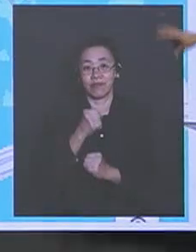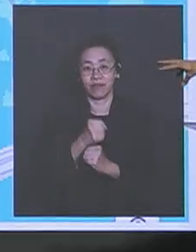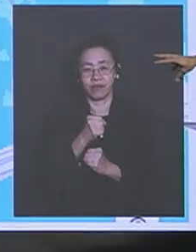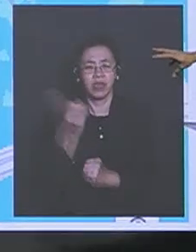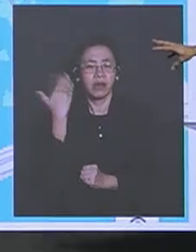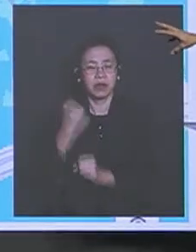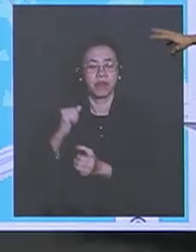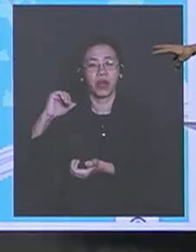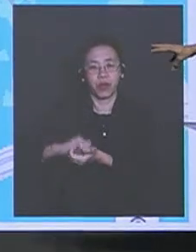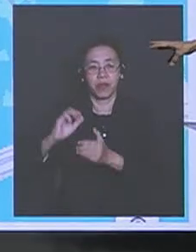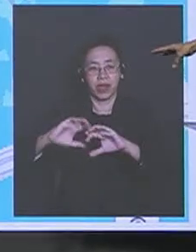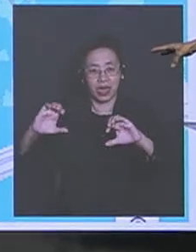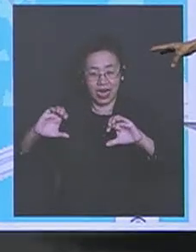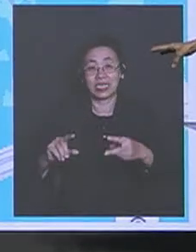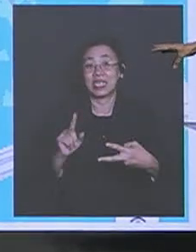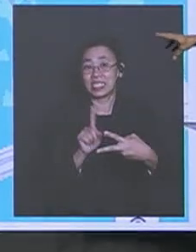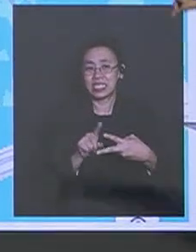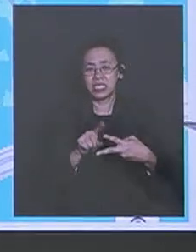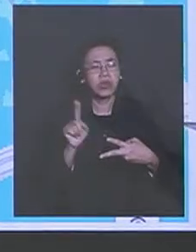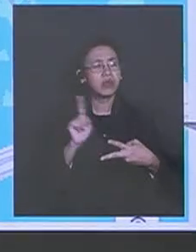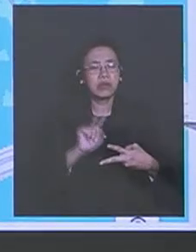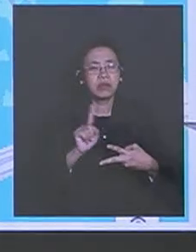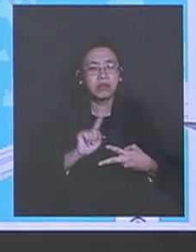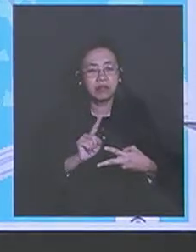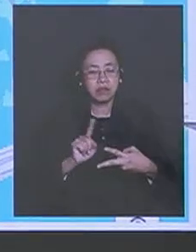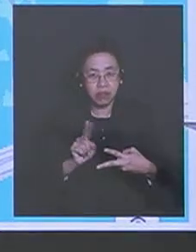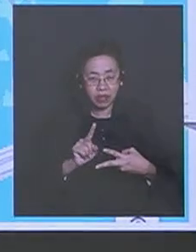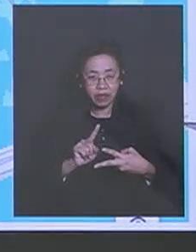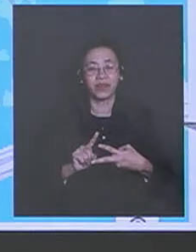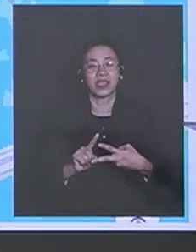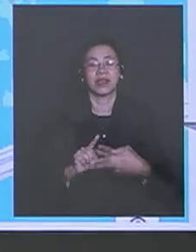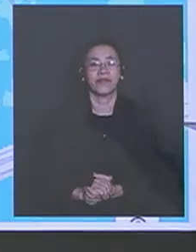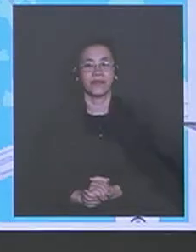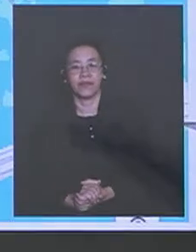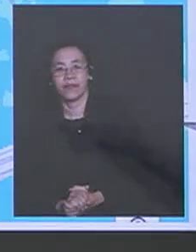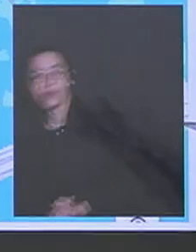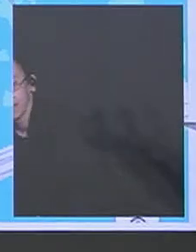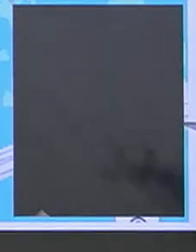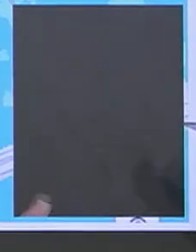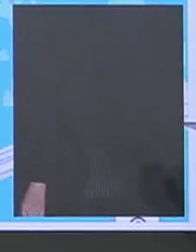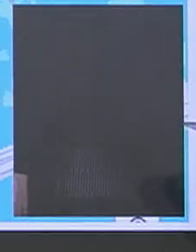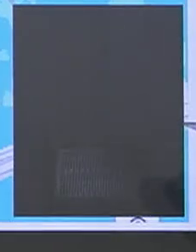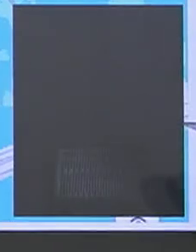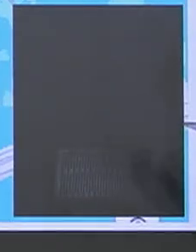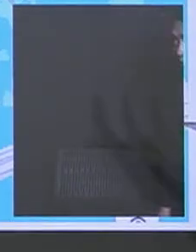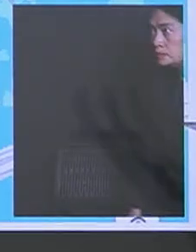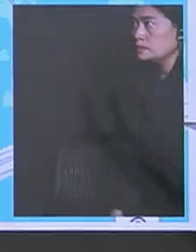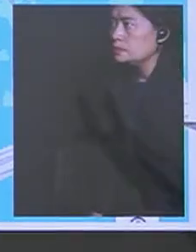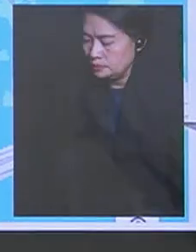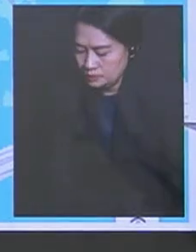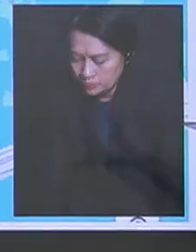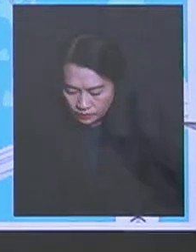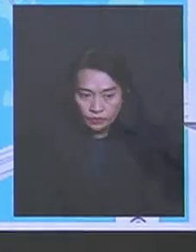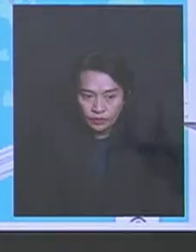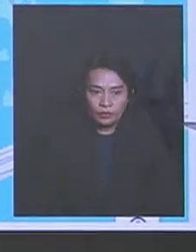Island is at the very tip of Brooklyn. Manhattan is up there where it says New York. People often think New York is only